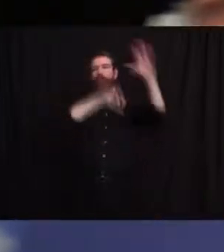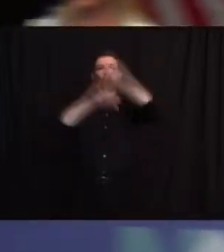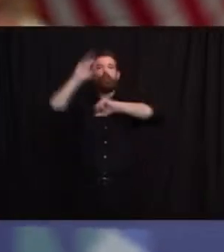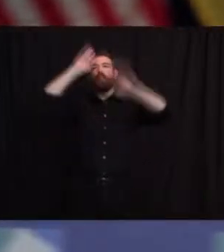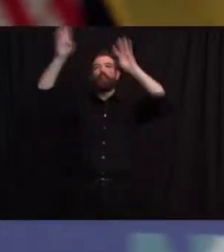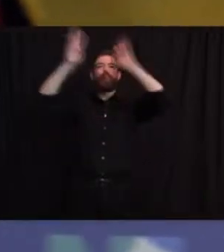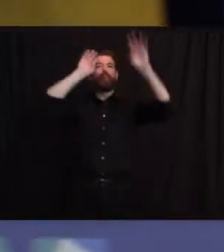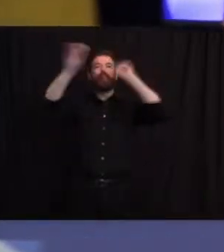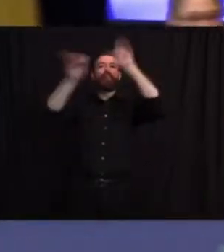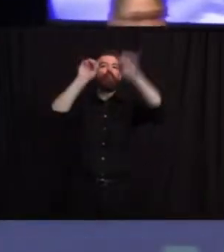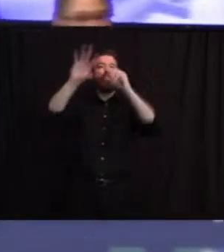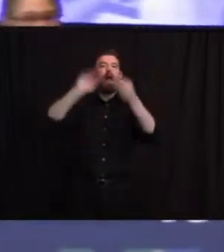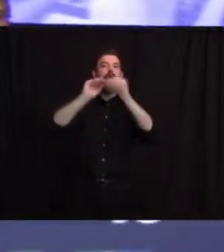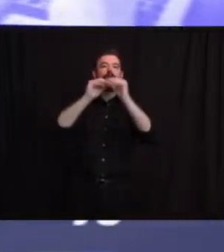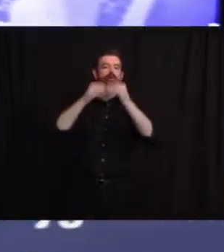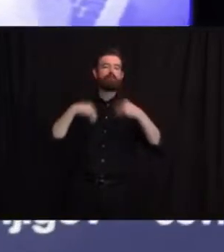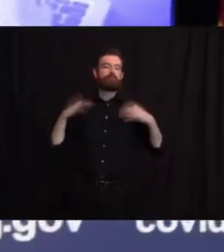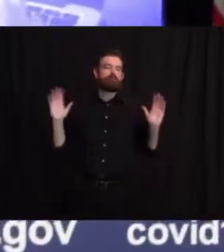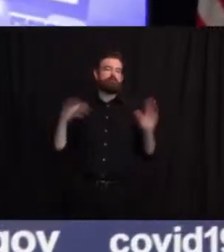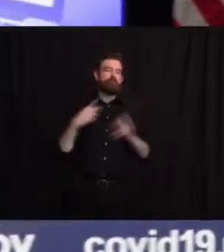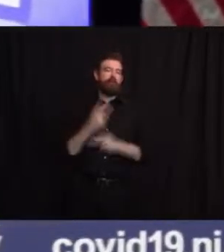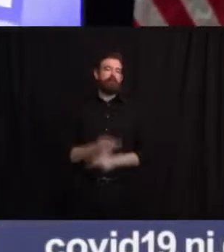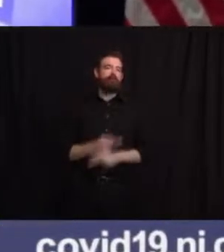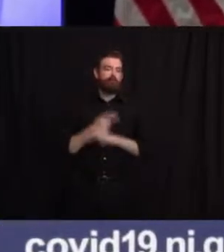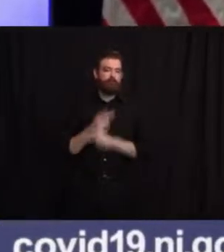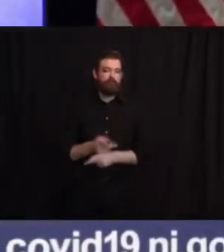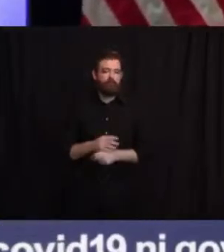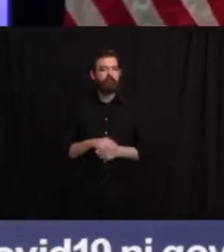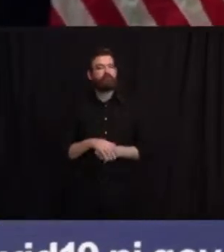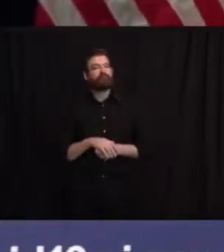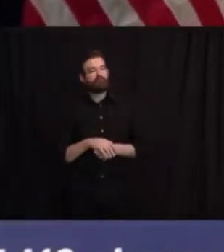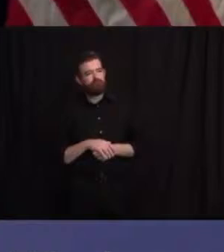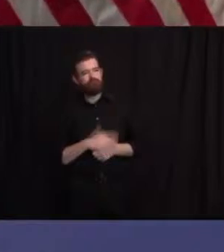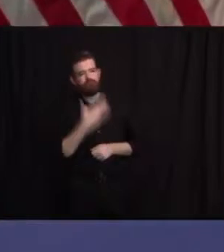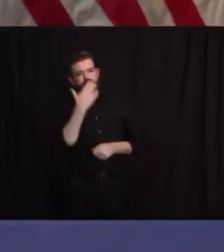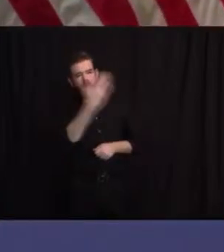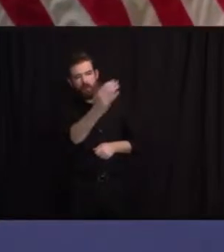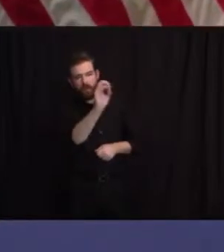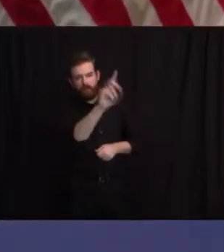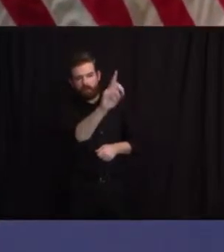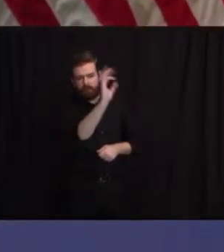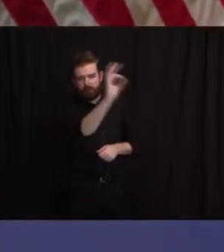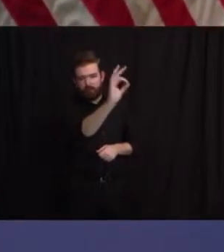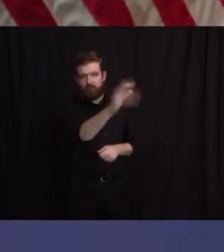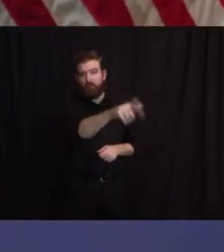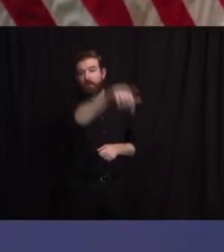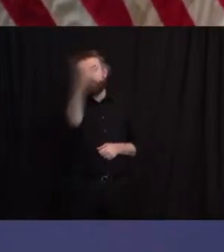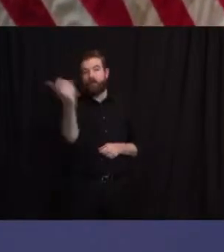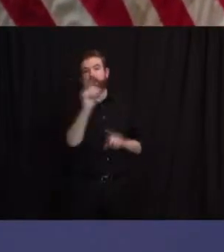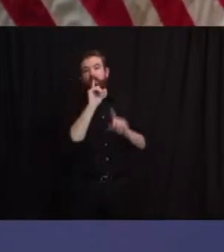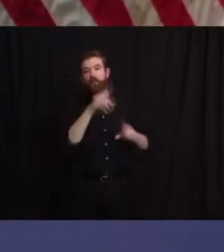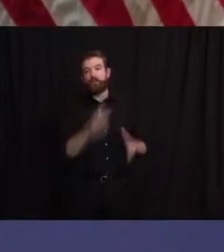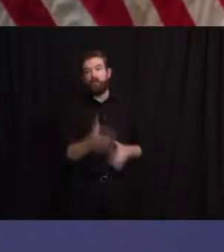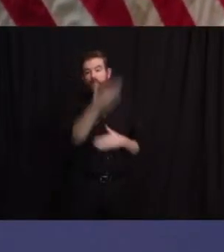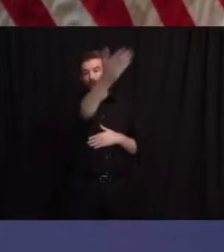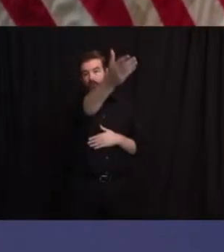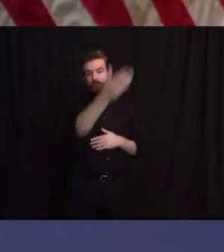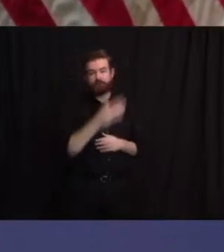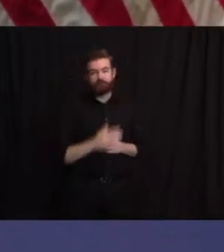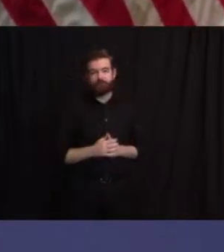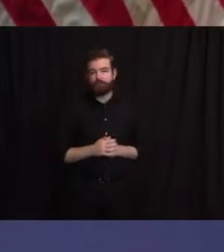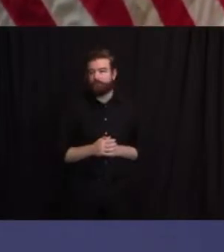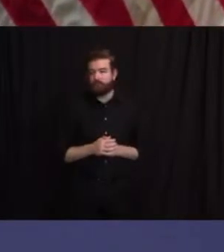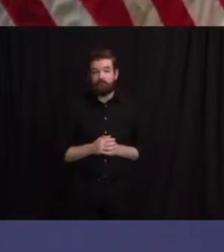Appreciate it. Thank you. Let's go to the back and we'll swing around front here, please. Awesome, thank you. First question is about